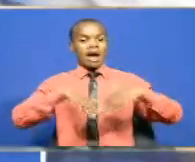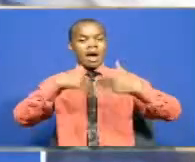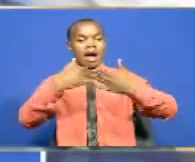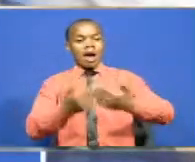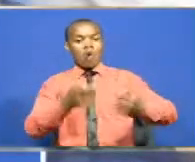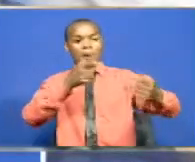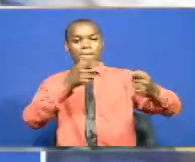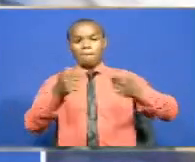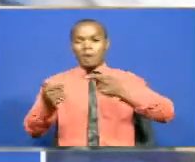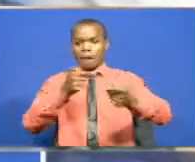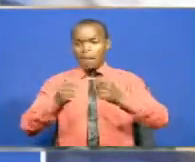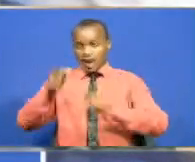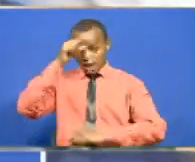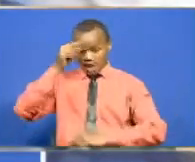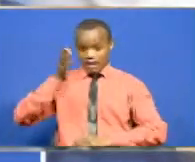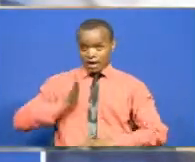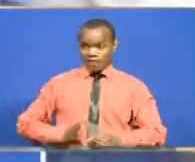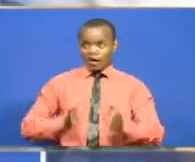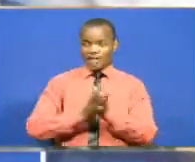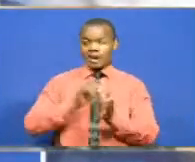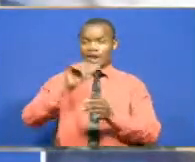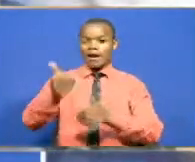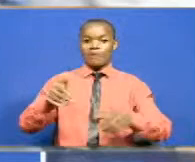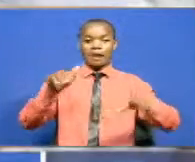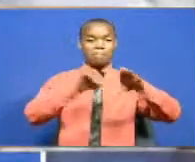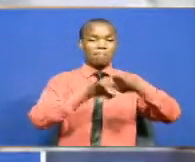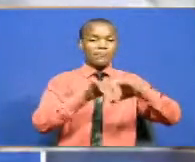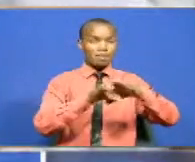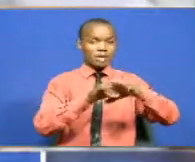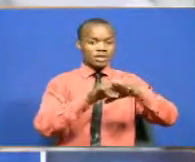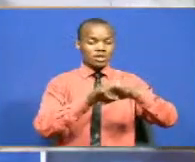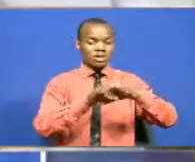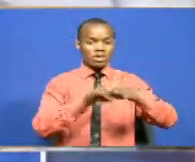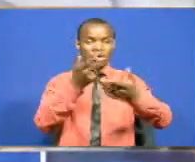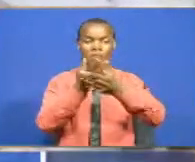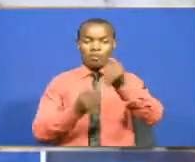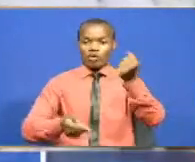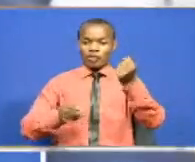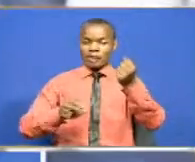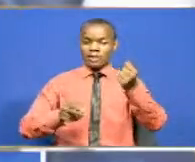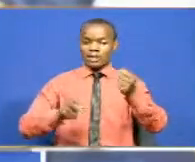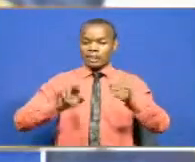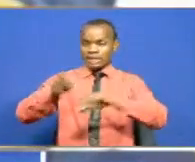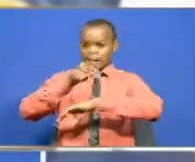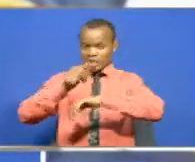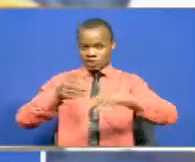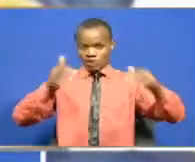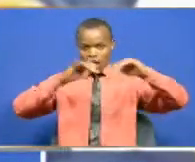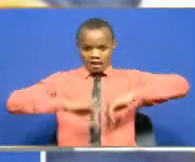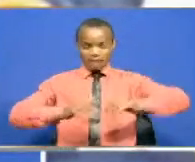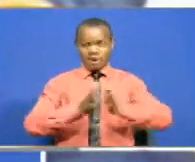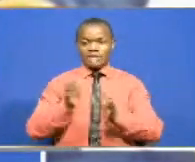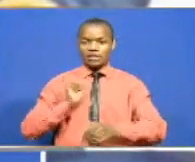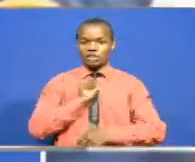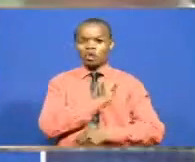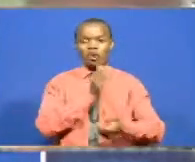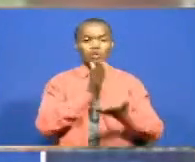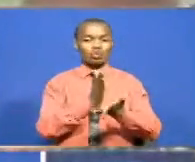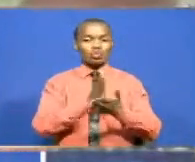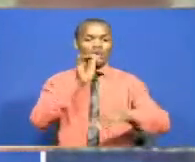Governor Mohamed Kuti against other elected members in both the National Assembly and the Senate only serves to derail